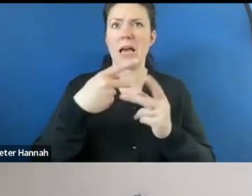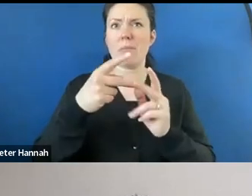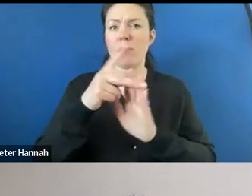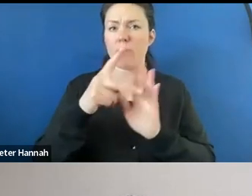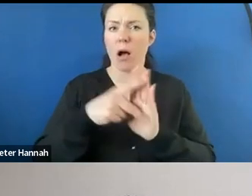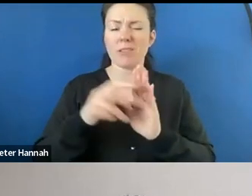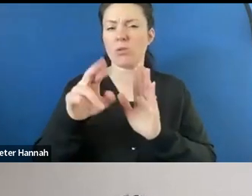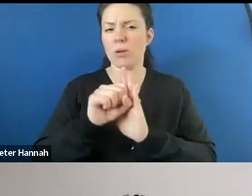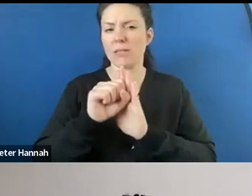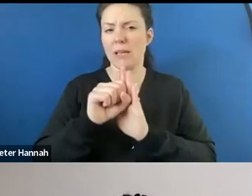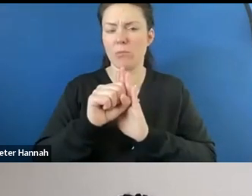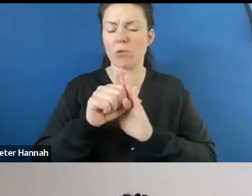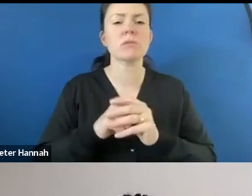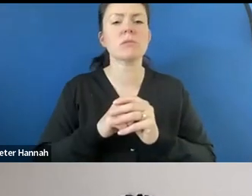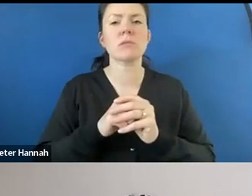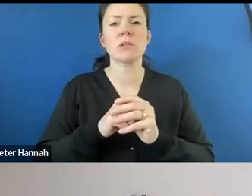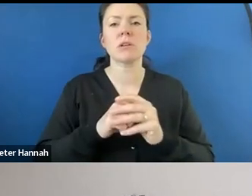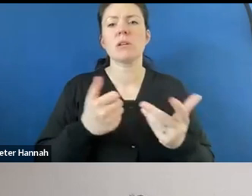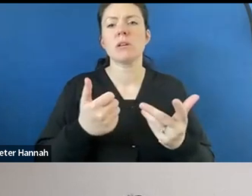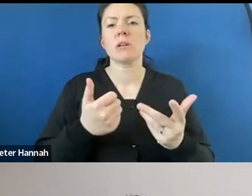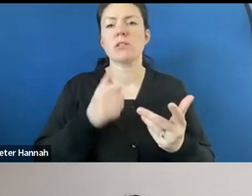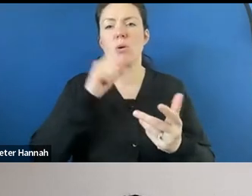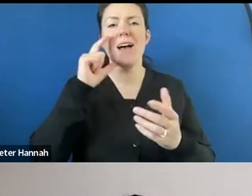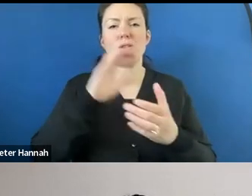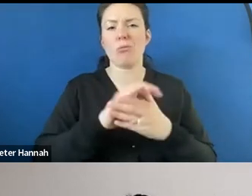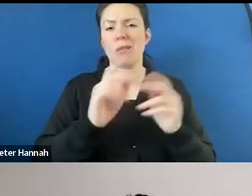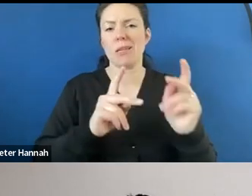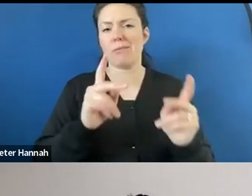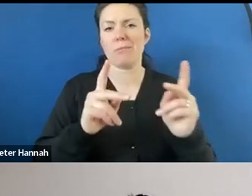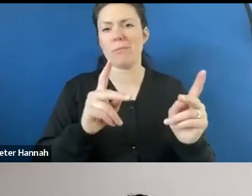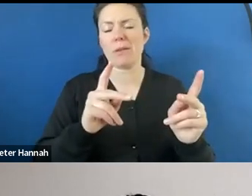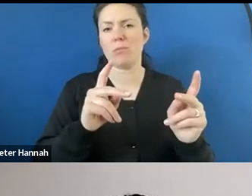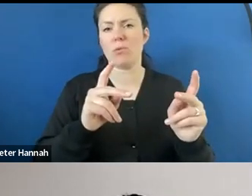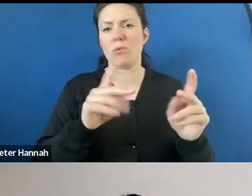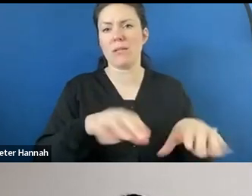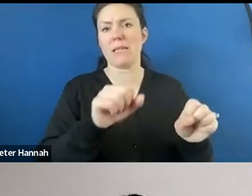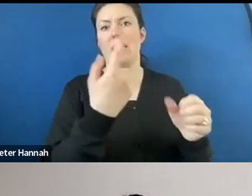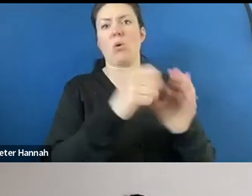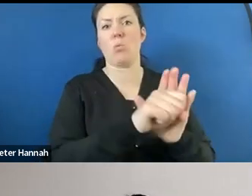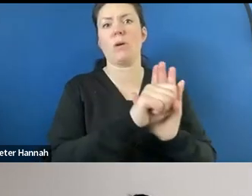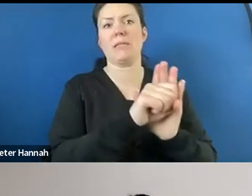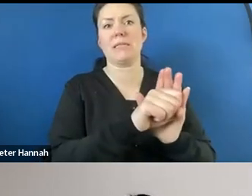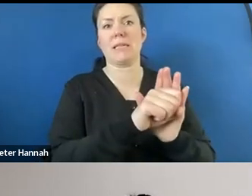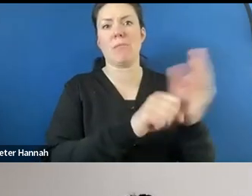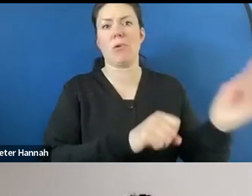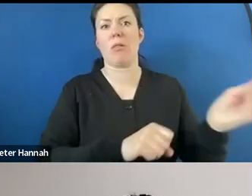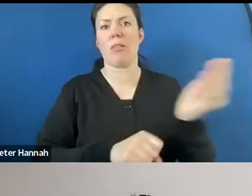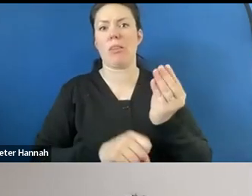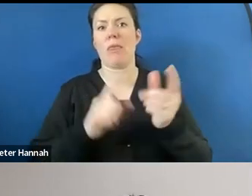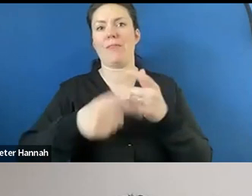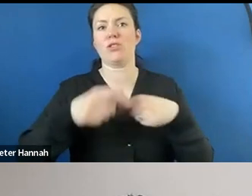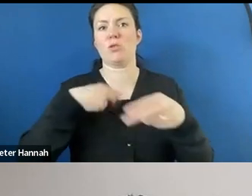folks, which I truly think that no matter what, like I don't believe in people taking, this sample that's out there and just, switching the names within